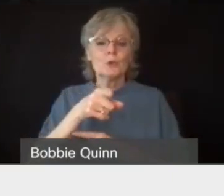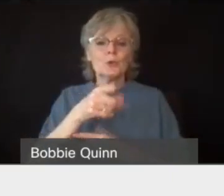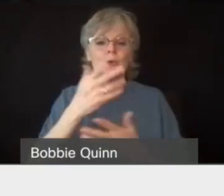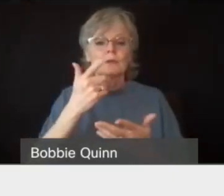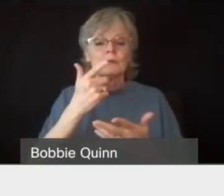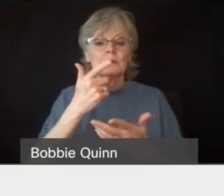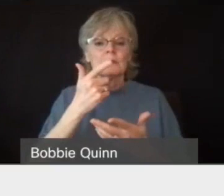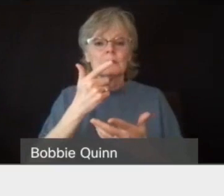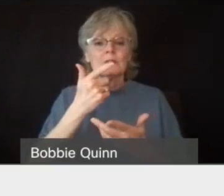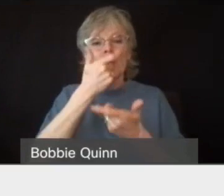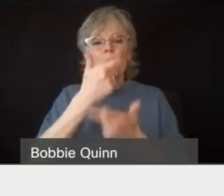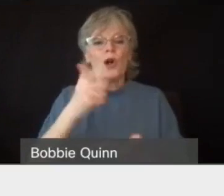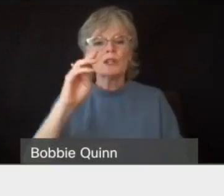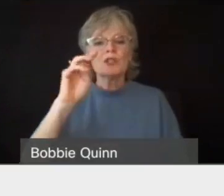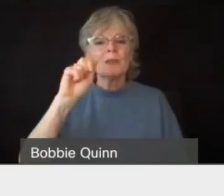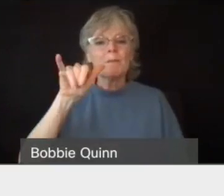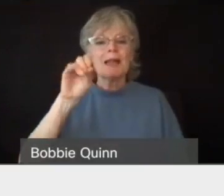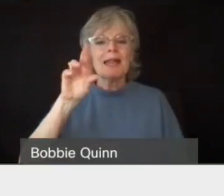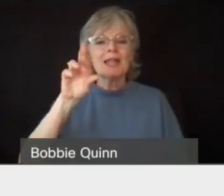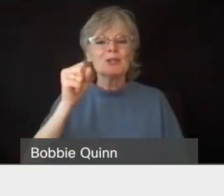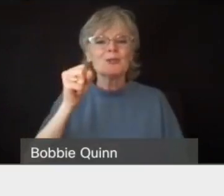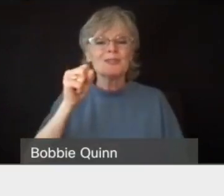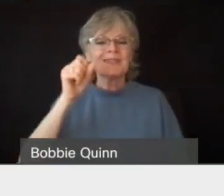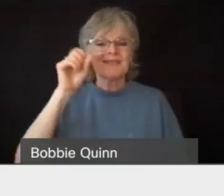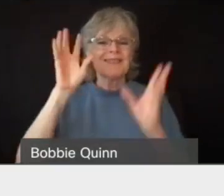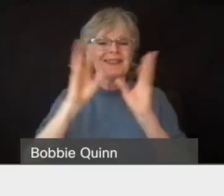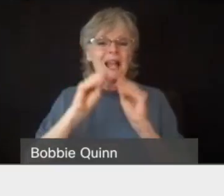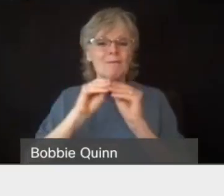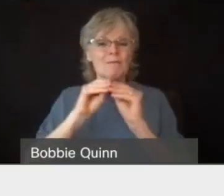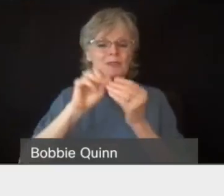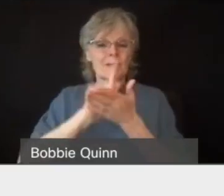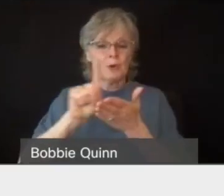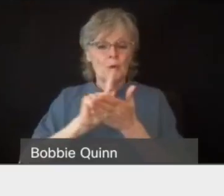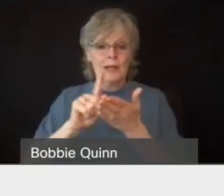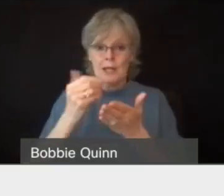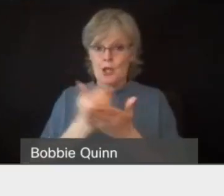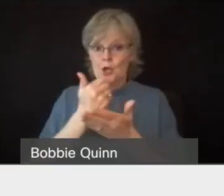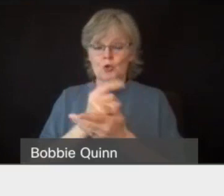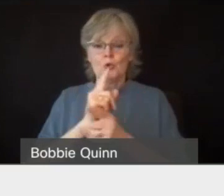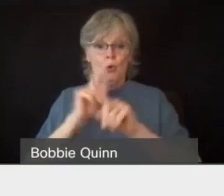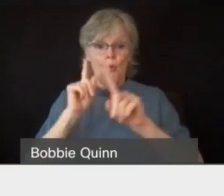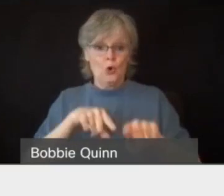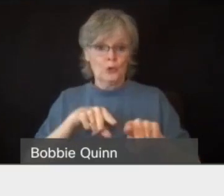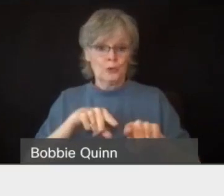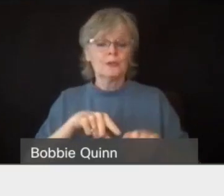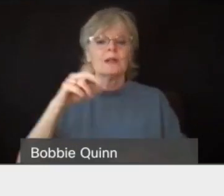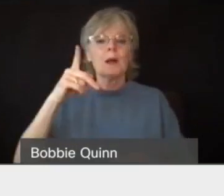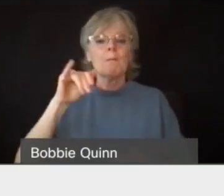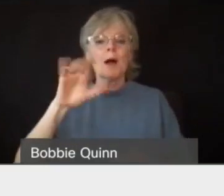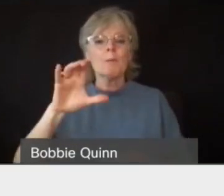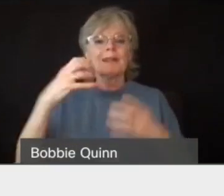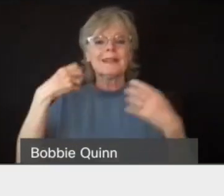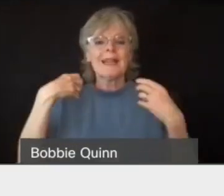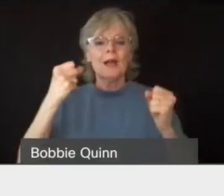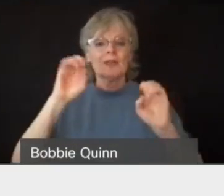watch the mayor's press conference each week, that a new mayor's order has been issued. The public health emergency has